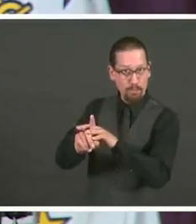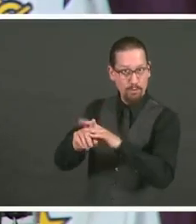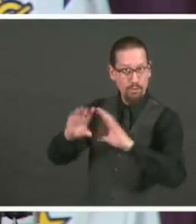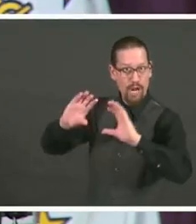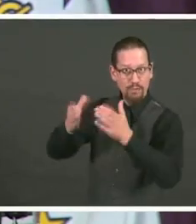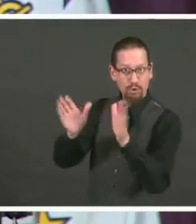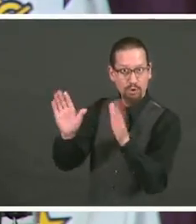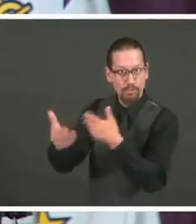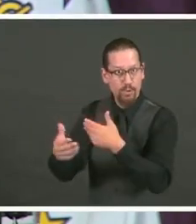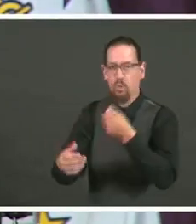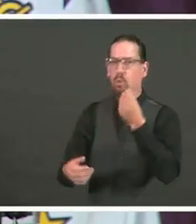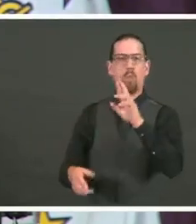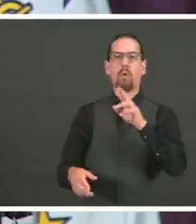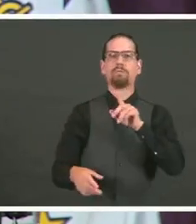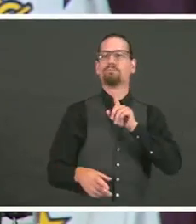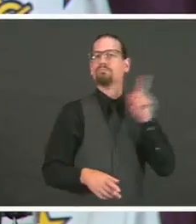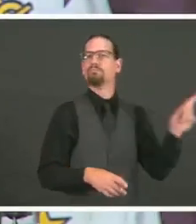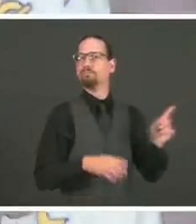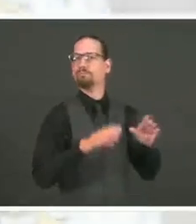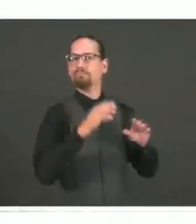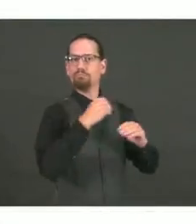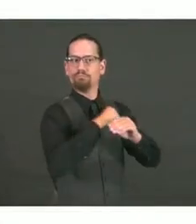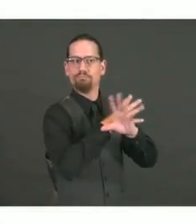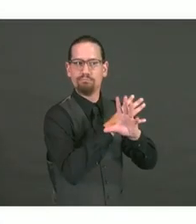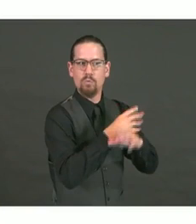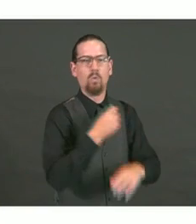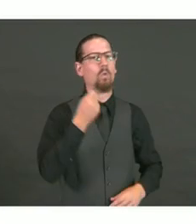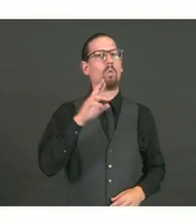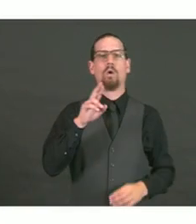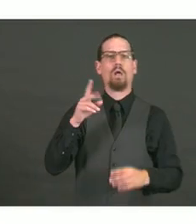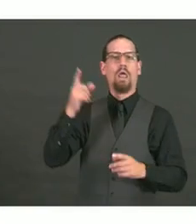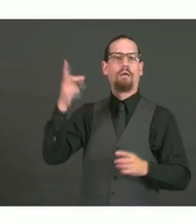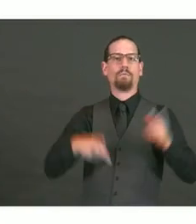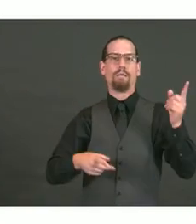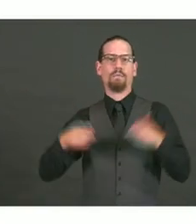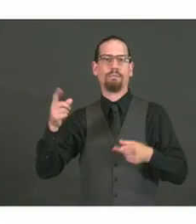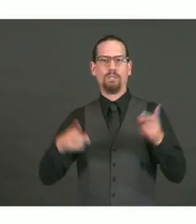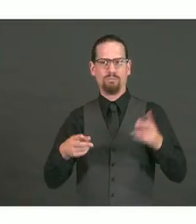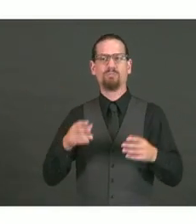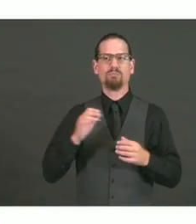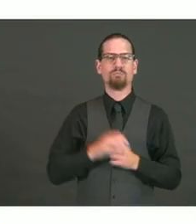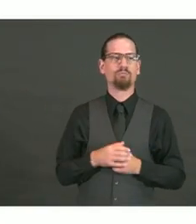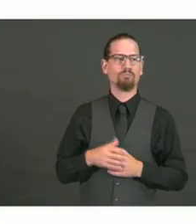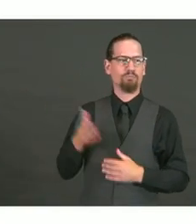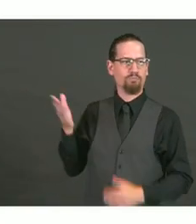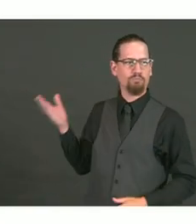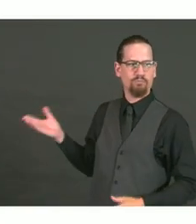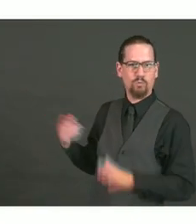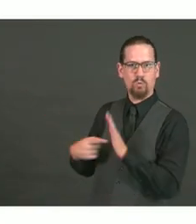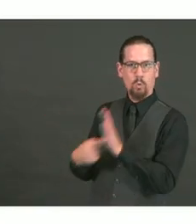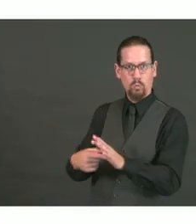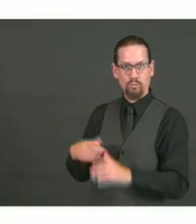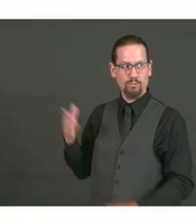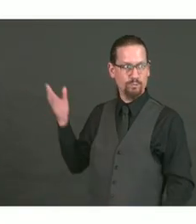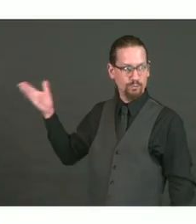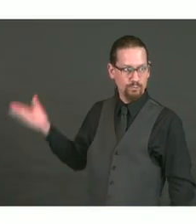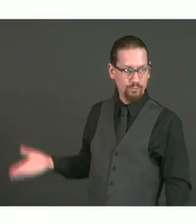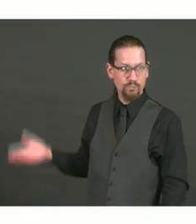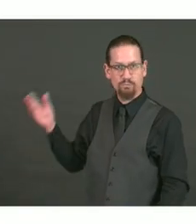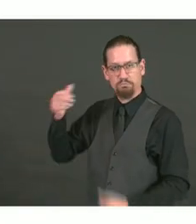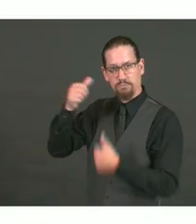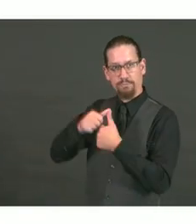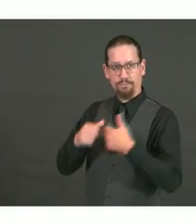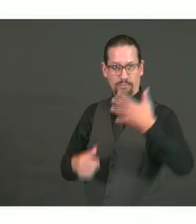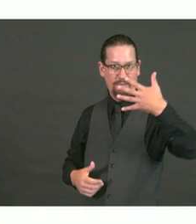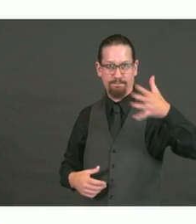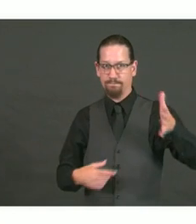hybrid. And I'd ask you to please put that slide up on the screen as a reminder to everyone. There are five